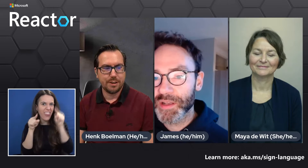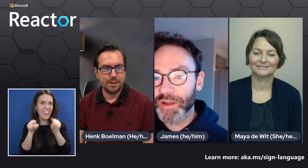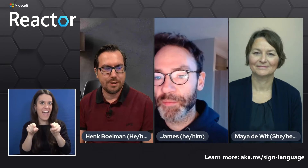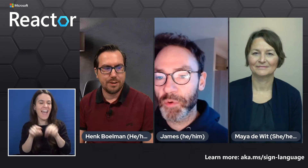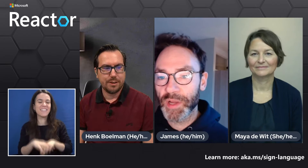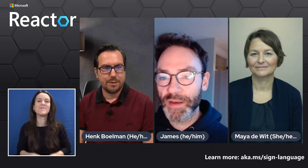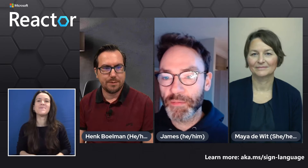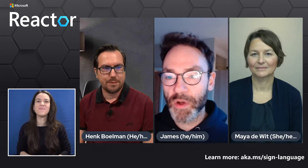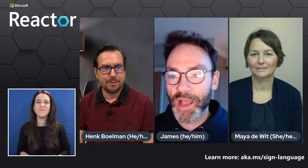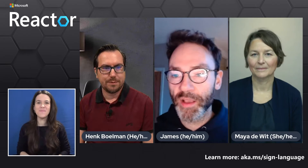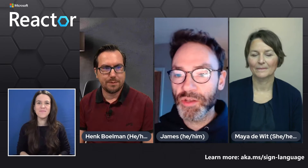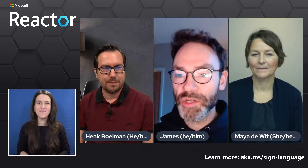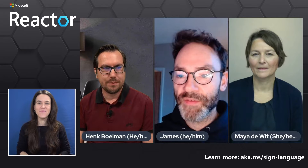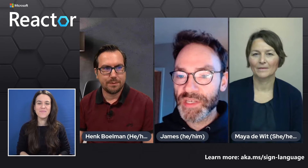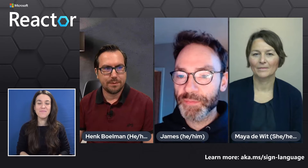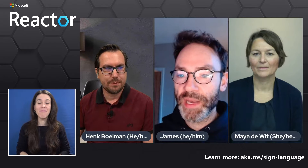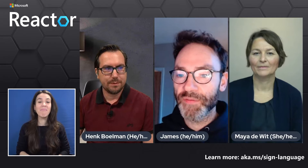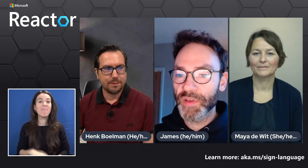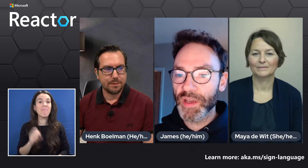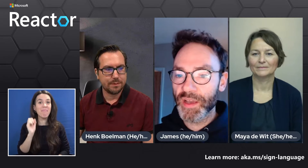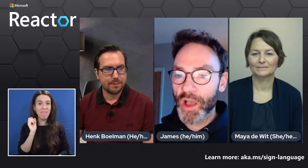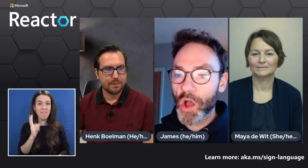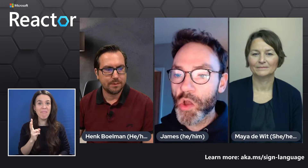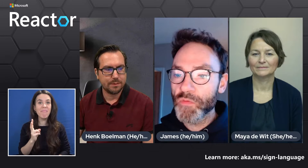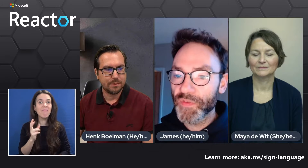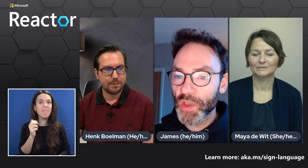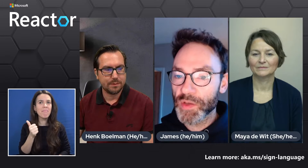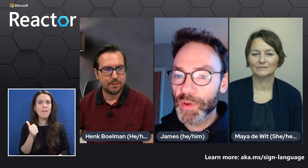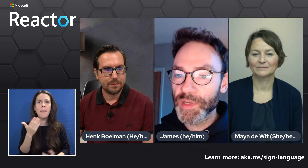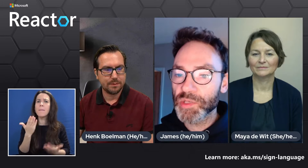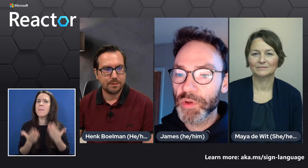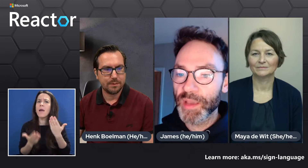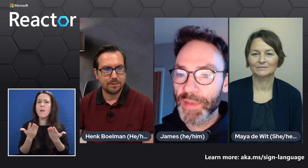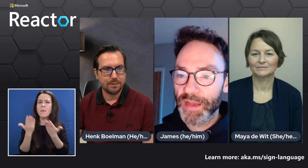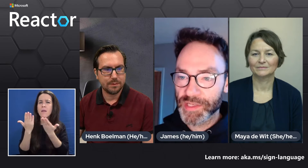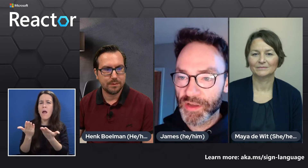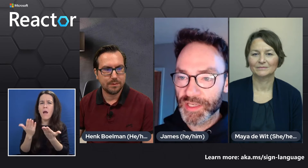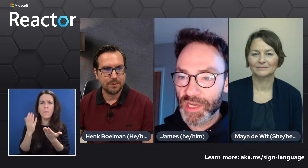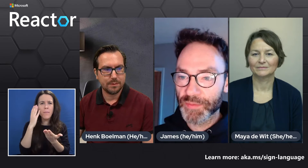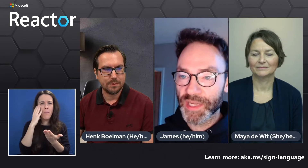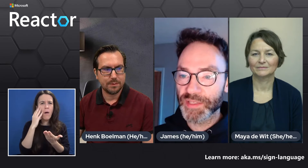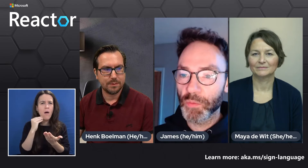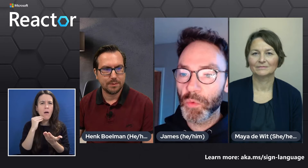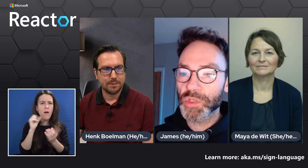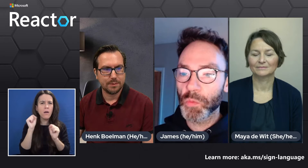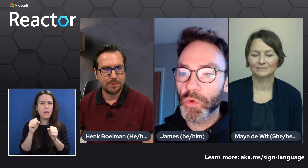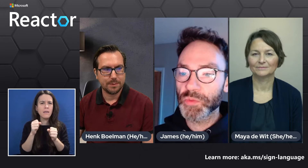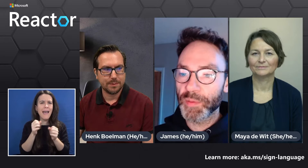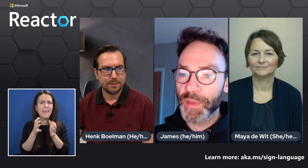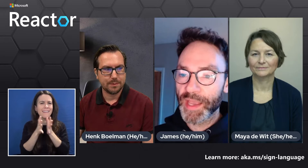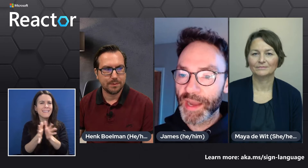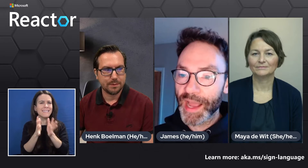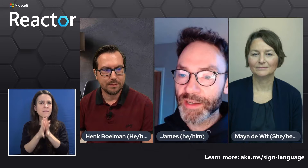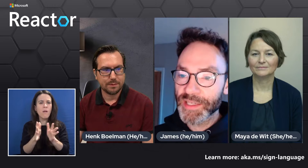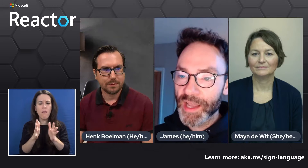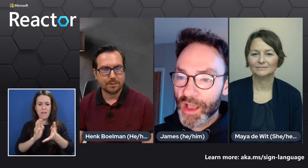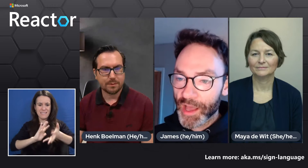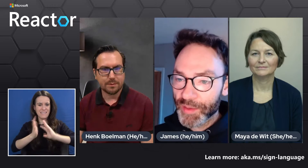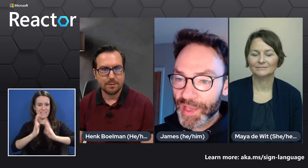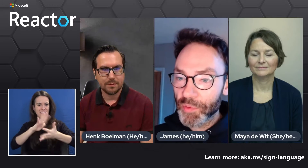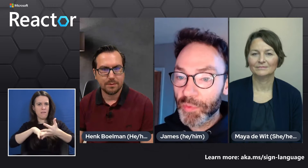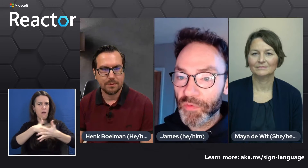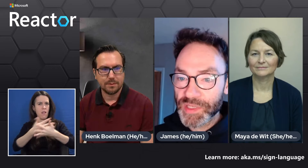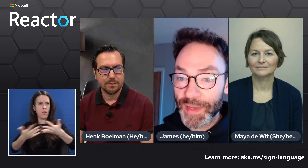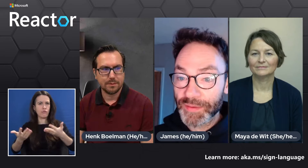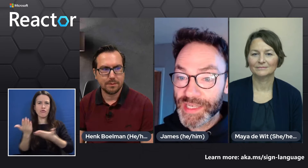good starting point, Maya, could you give us a bit of a overview as when we're talking about sign interpretation, what do we mean? And I